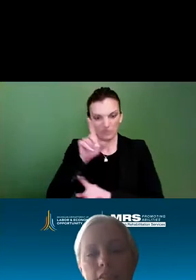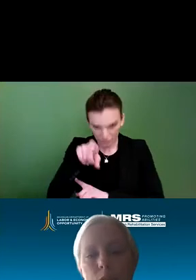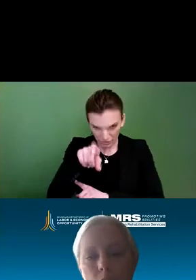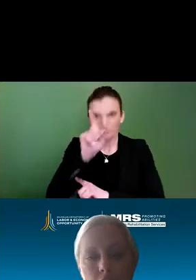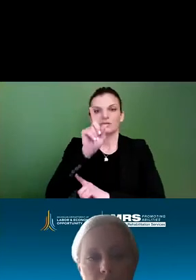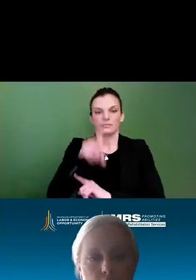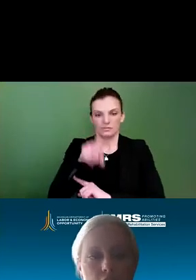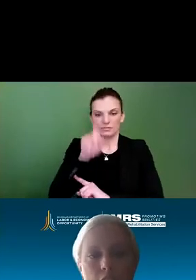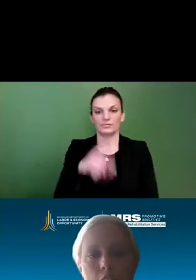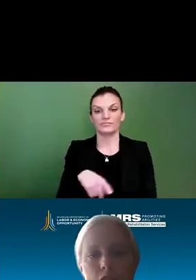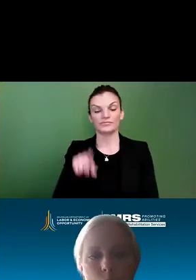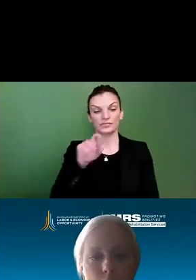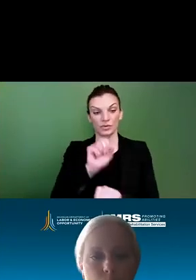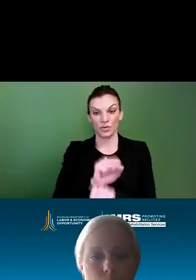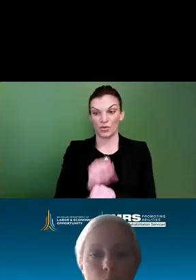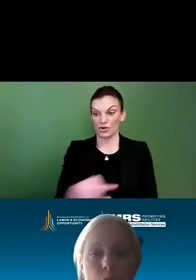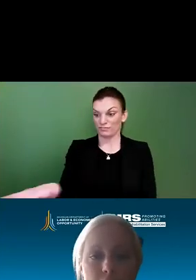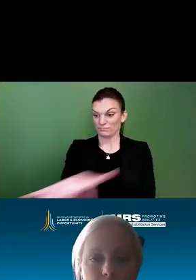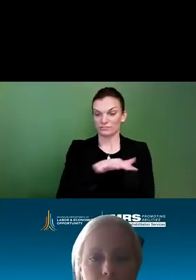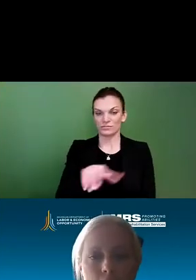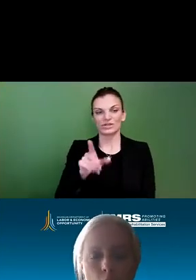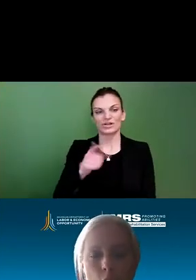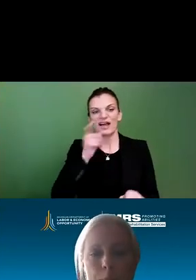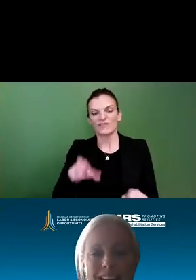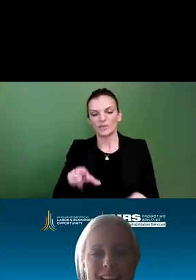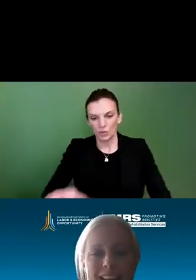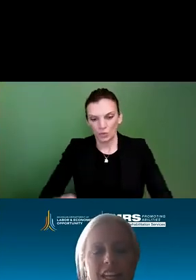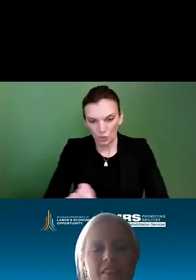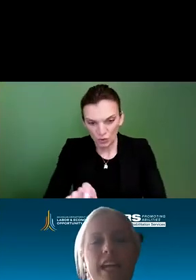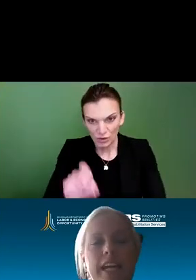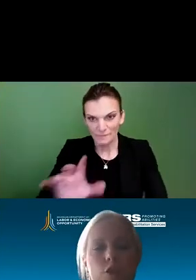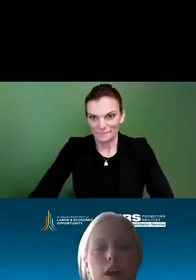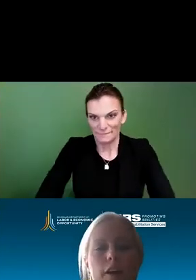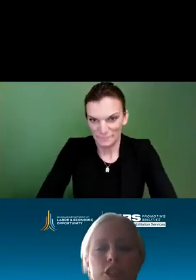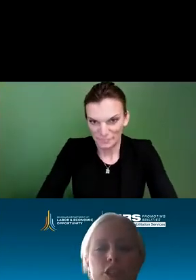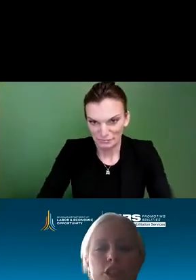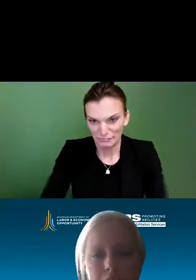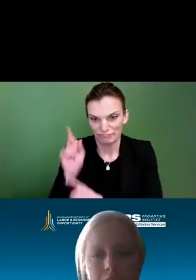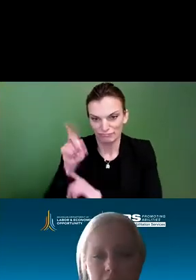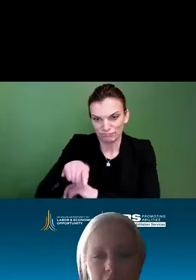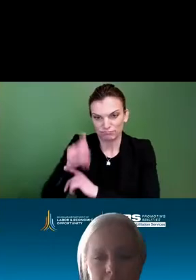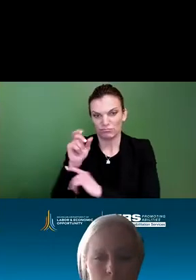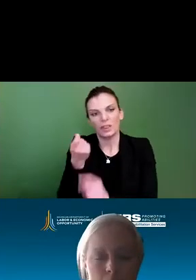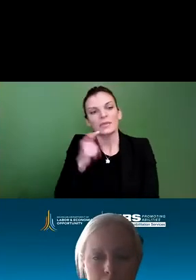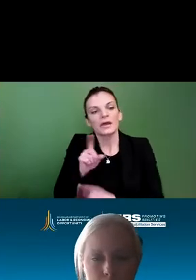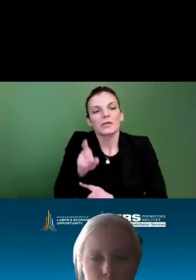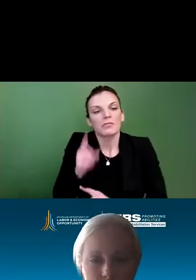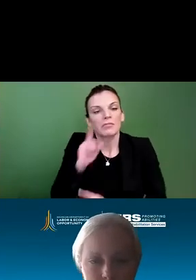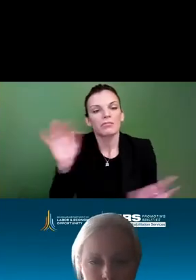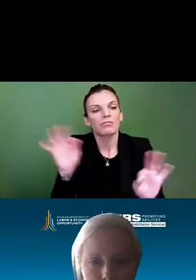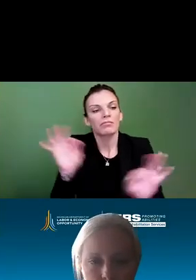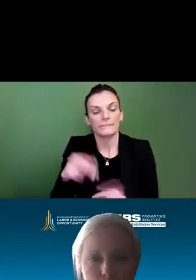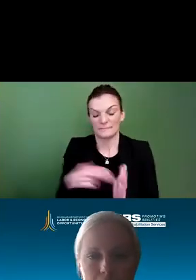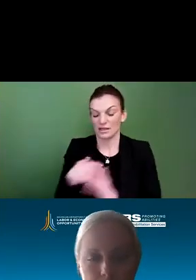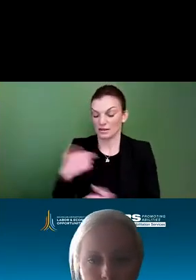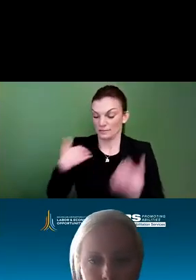of the work surface should allow you to work without reaching or bending. Even take note of shallow bending from the thoracic